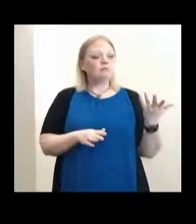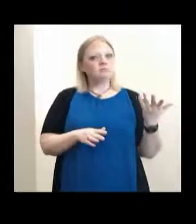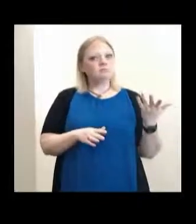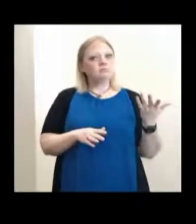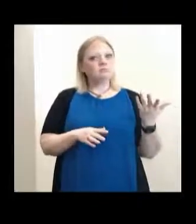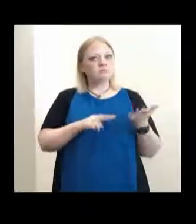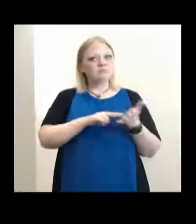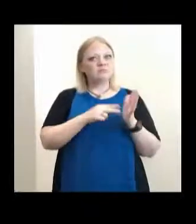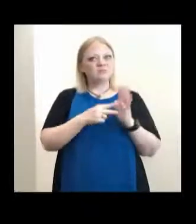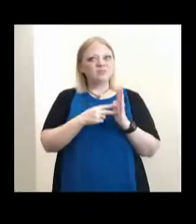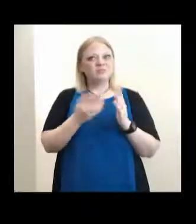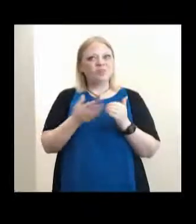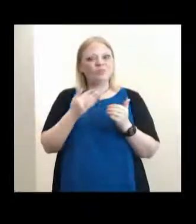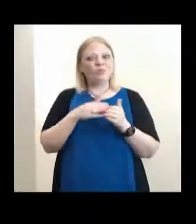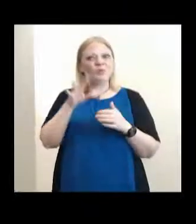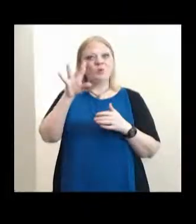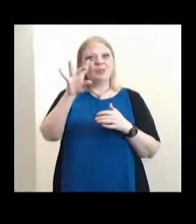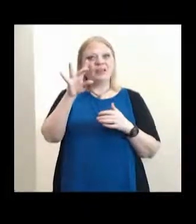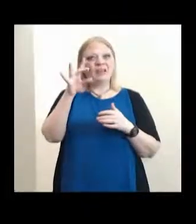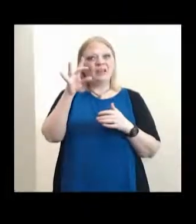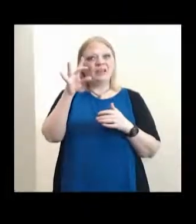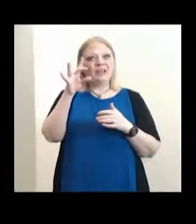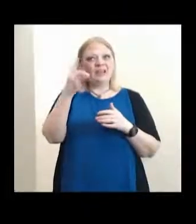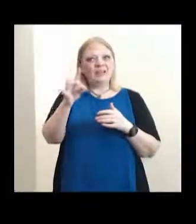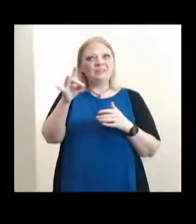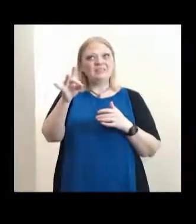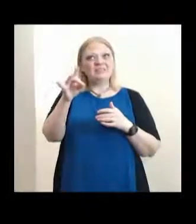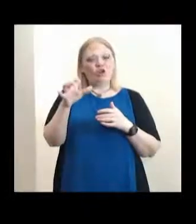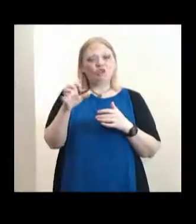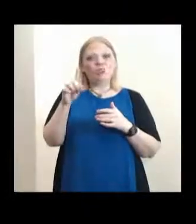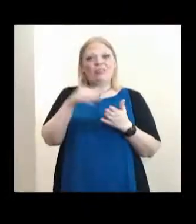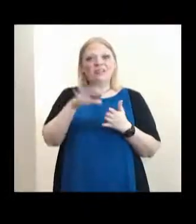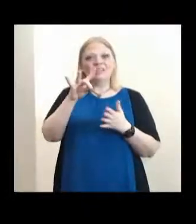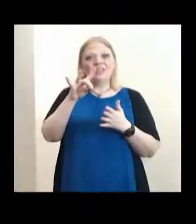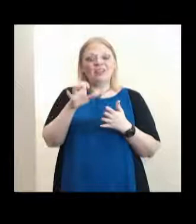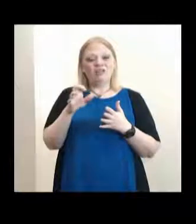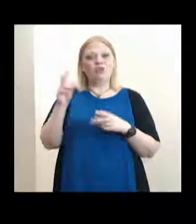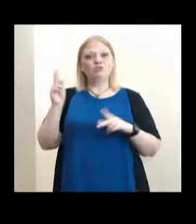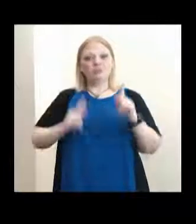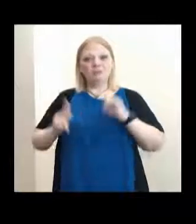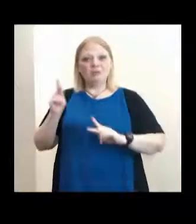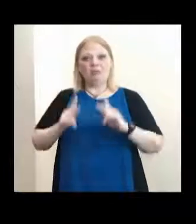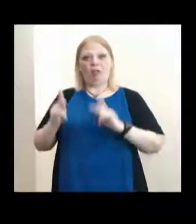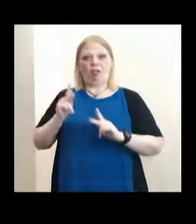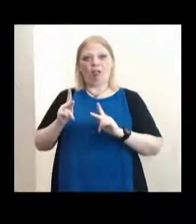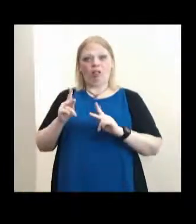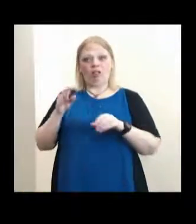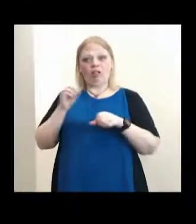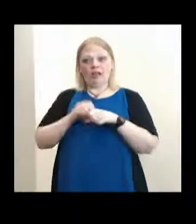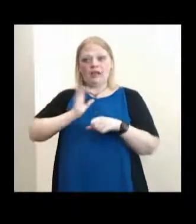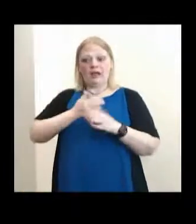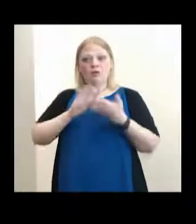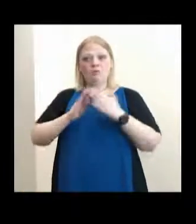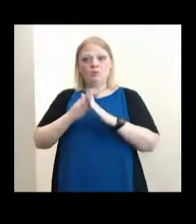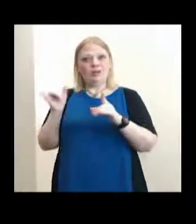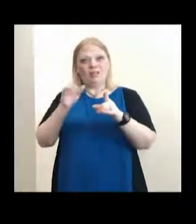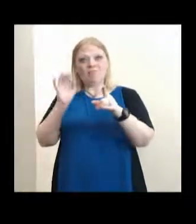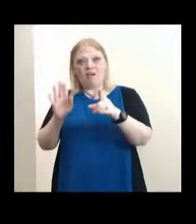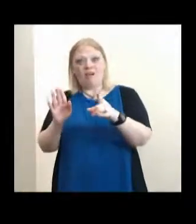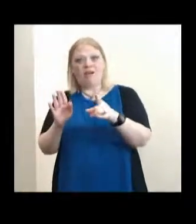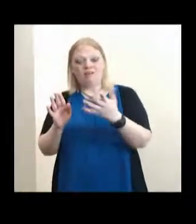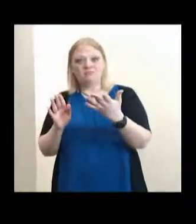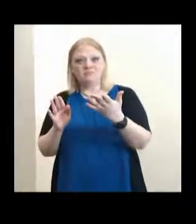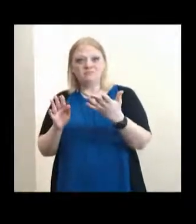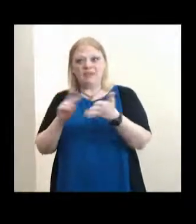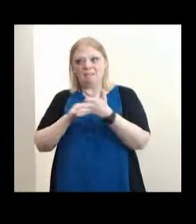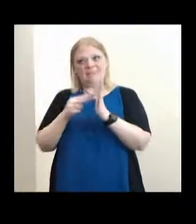about nearly 1,800 Erie County residents who are like Bob Farmer, who had friends and loved ones who will mourn their passing. So to each and everyone